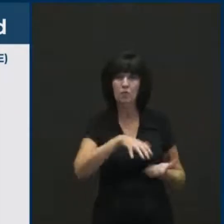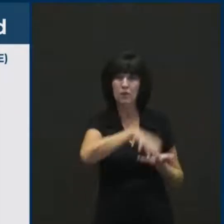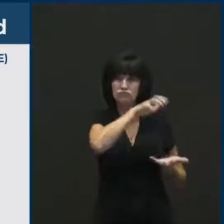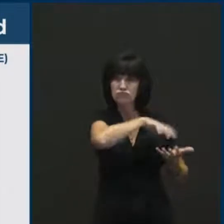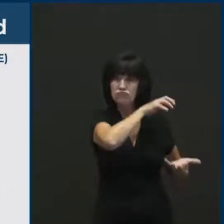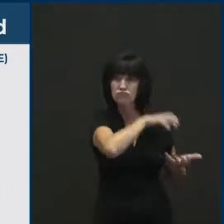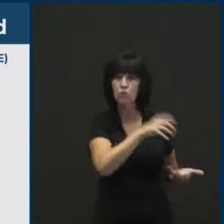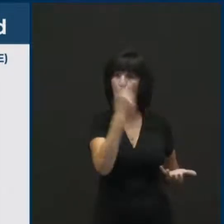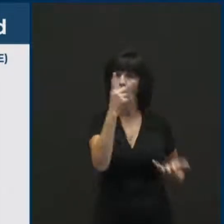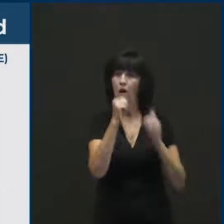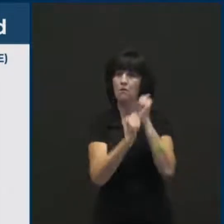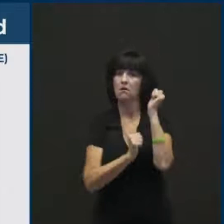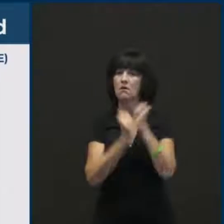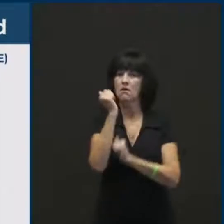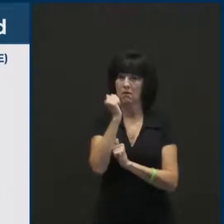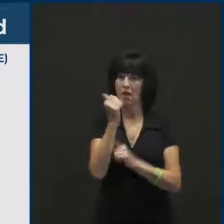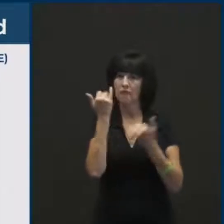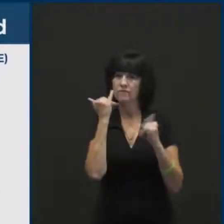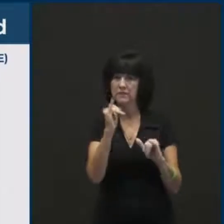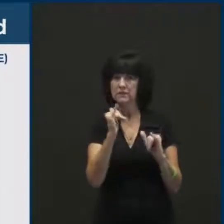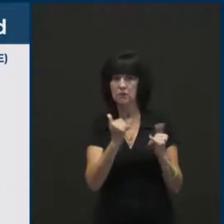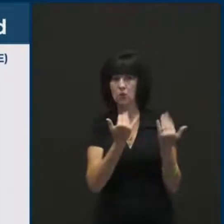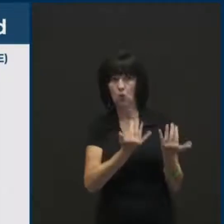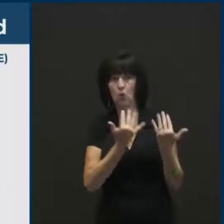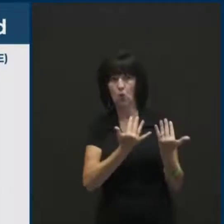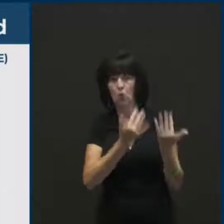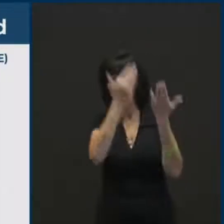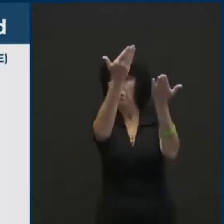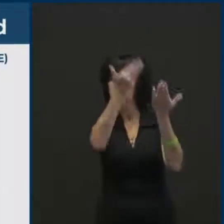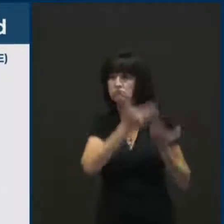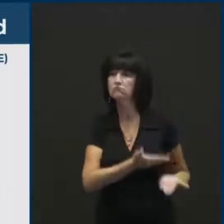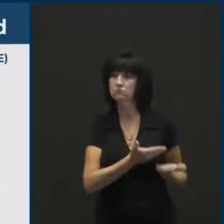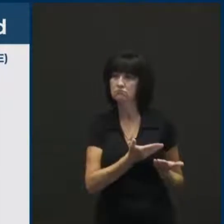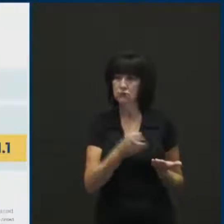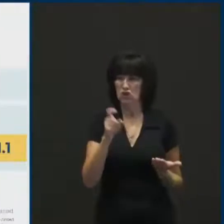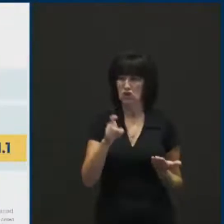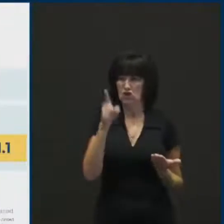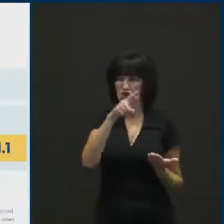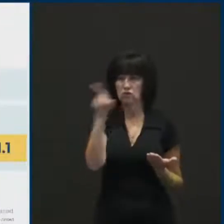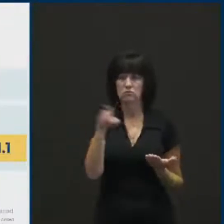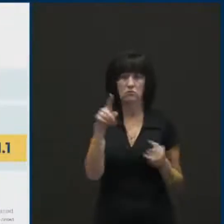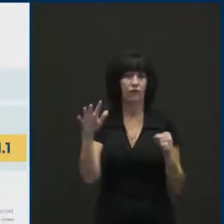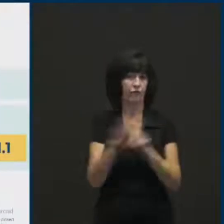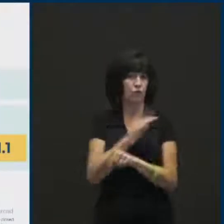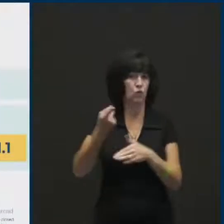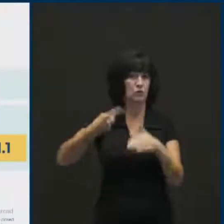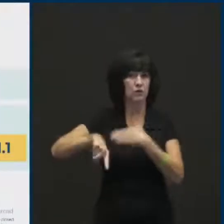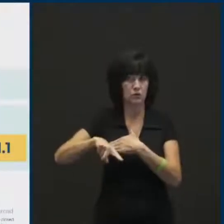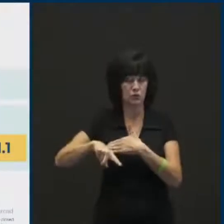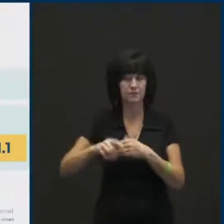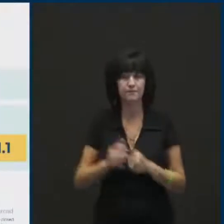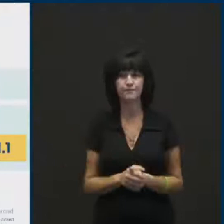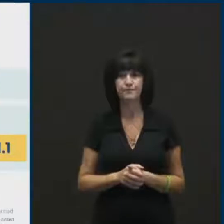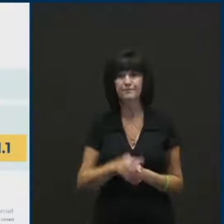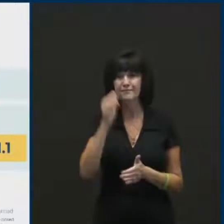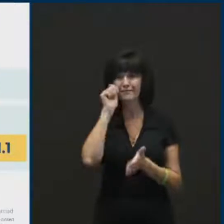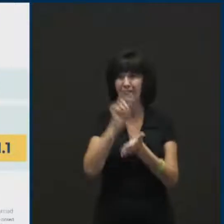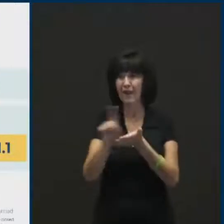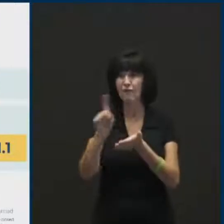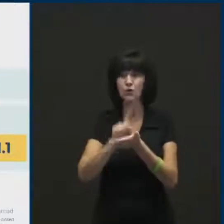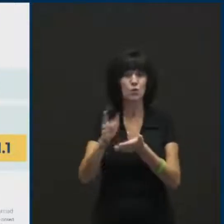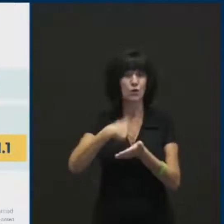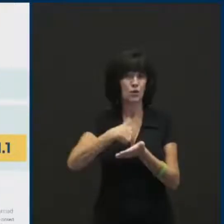and tomorrow, so next week we should have all of these beakers fully up. We talk each week about the school